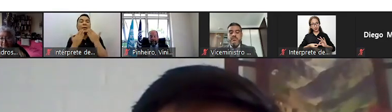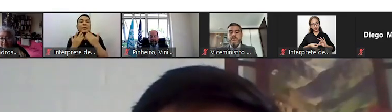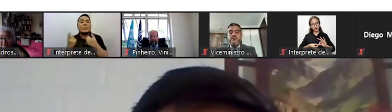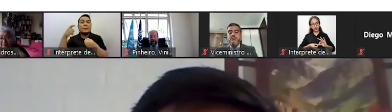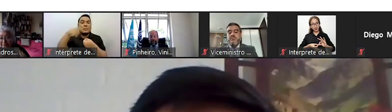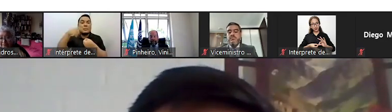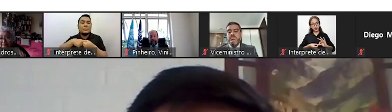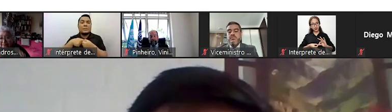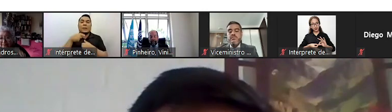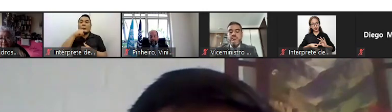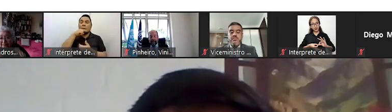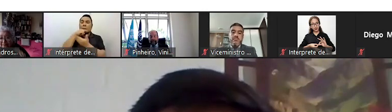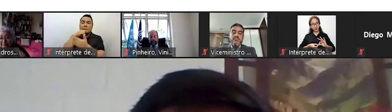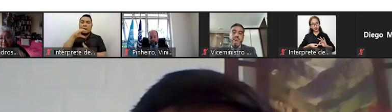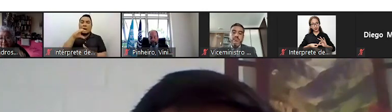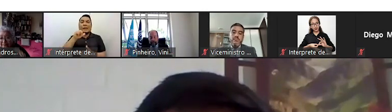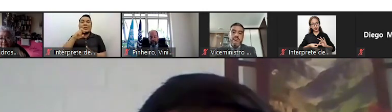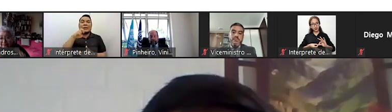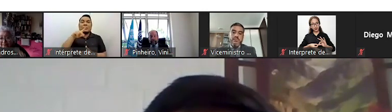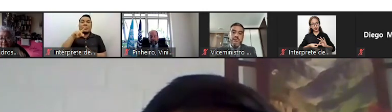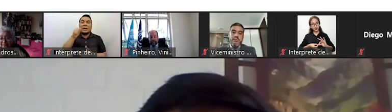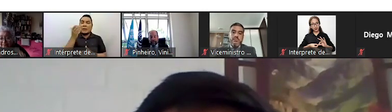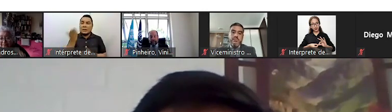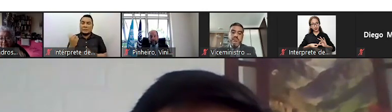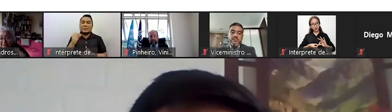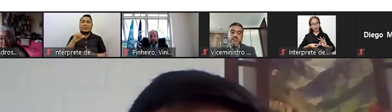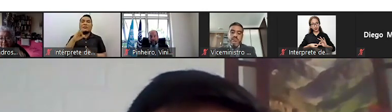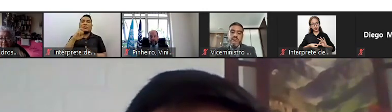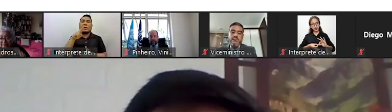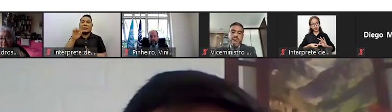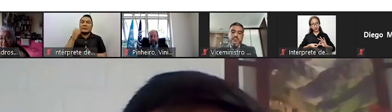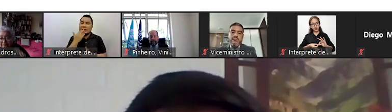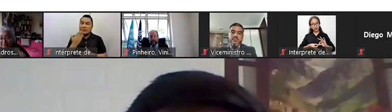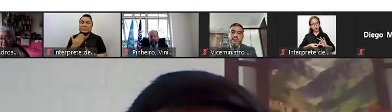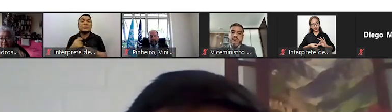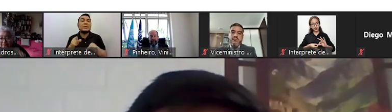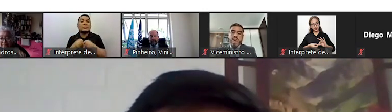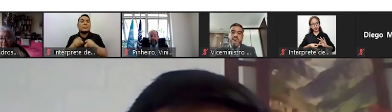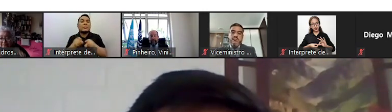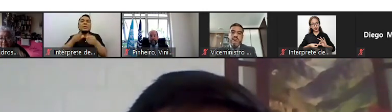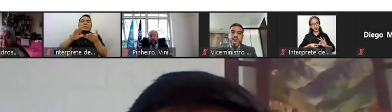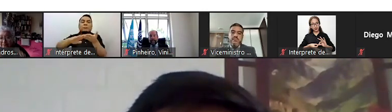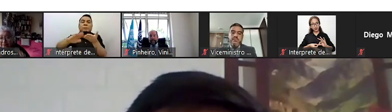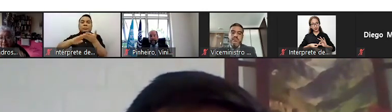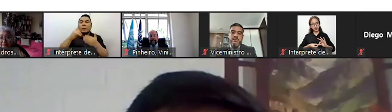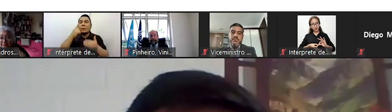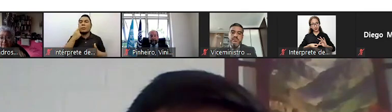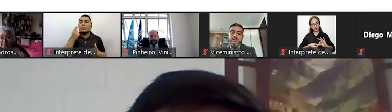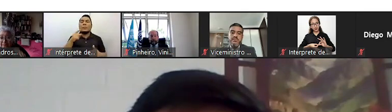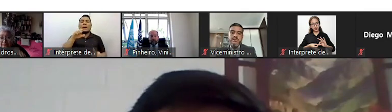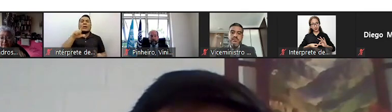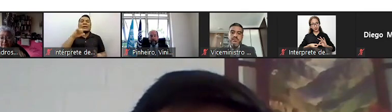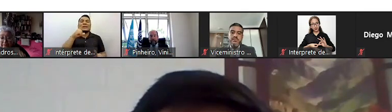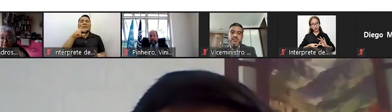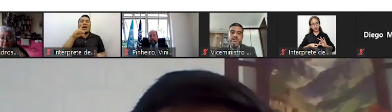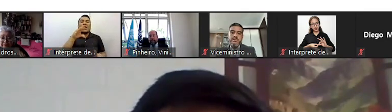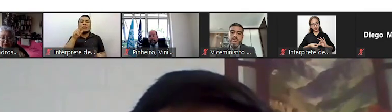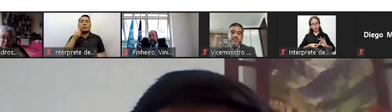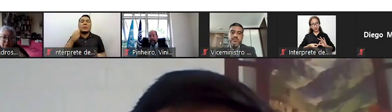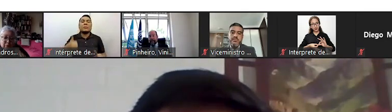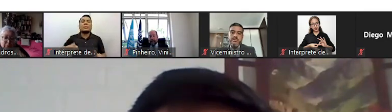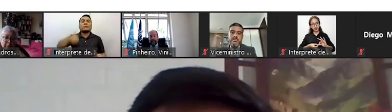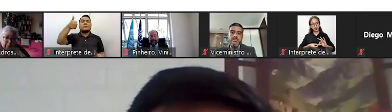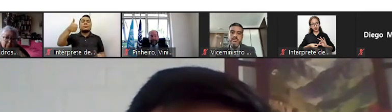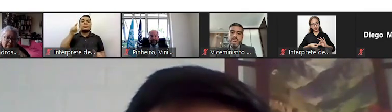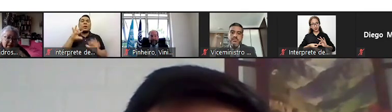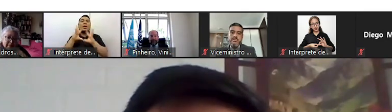we would like to thank the participation of carmen fuentes we welcome er